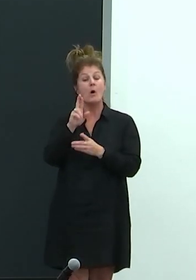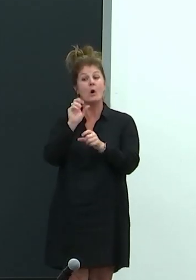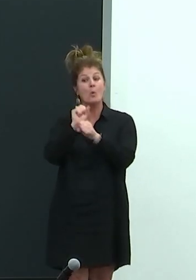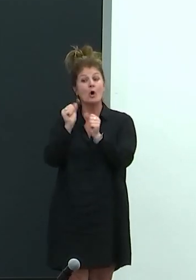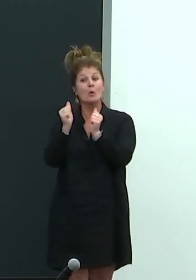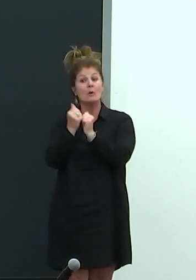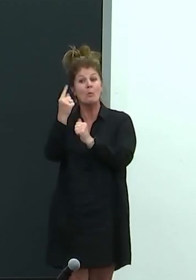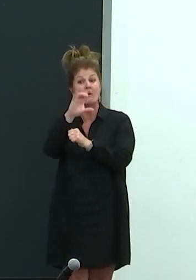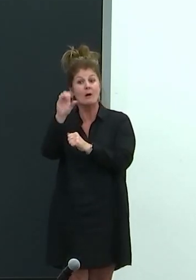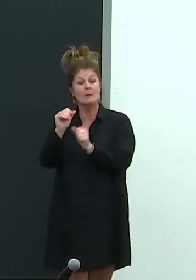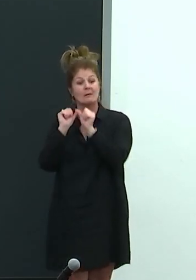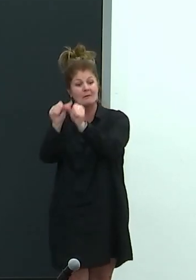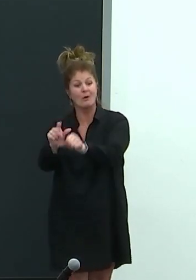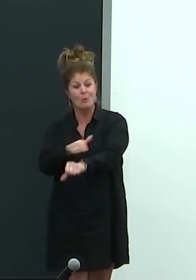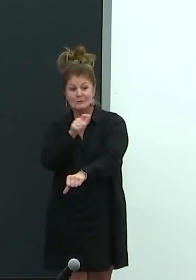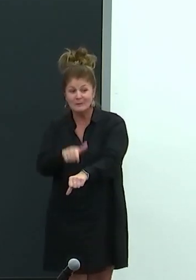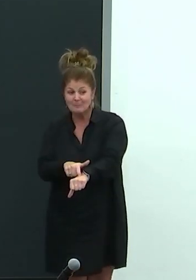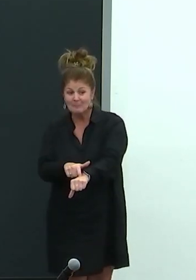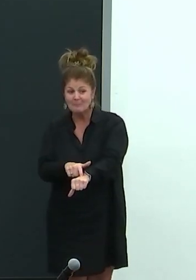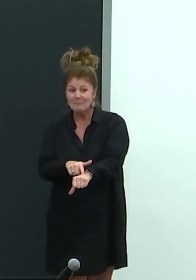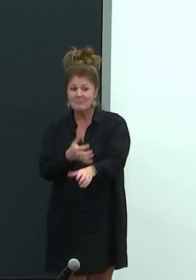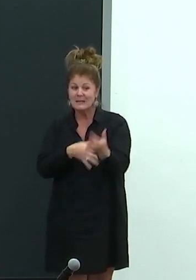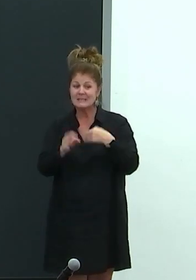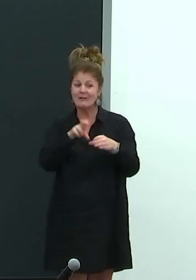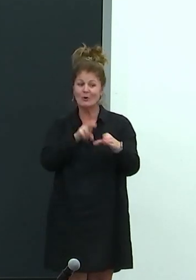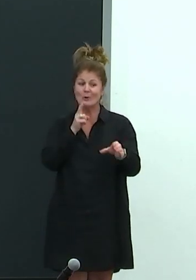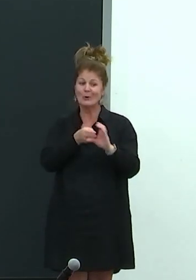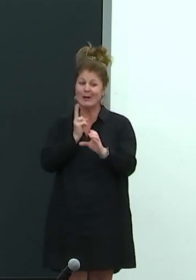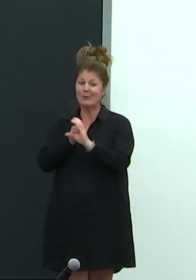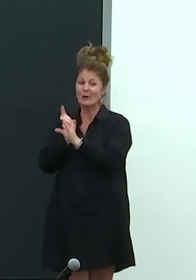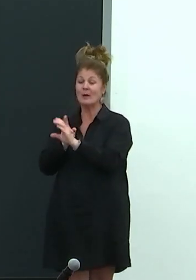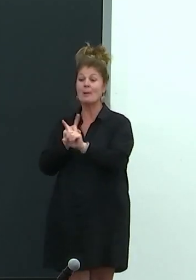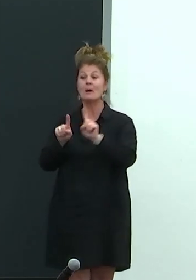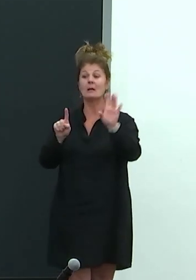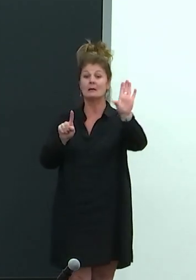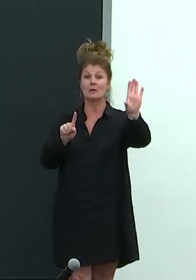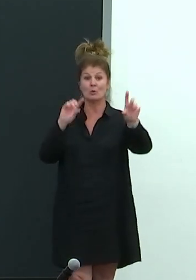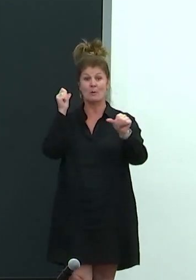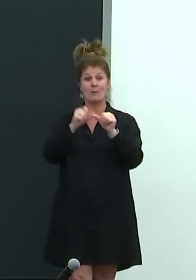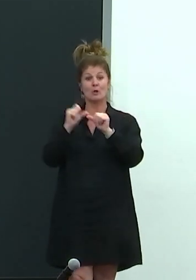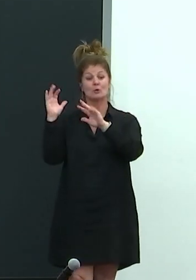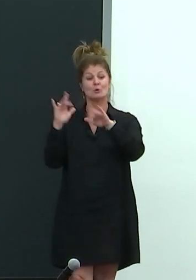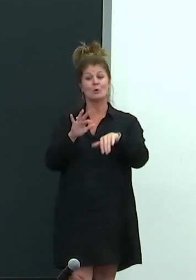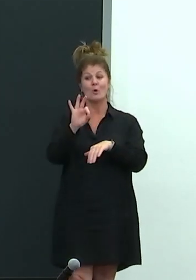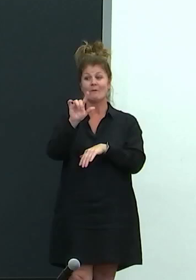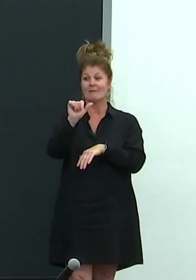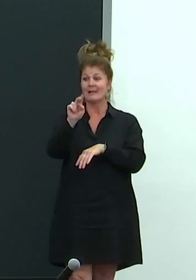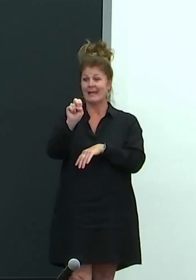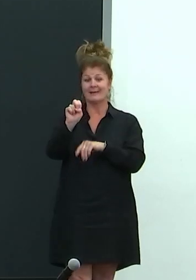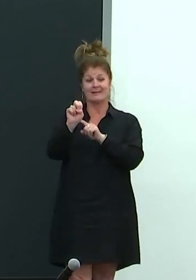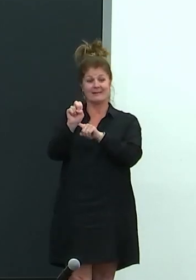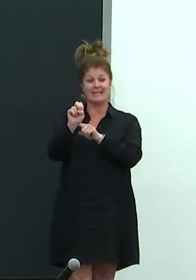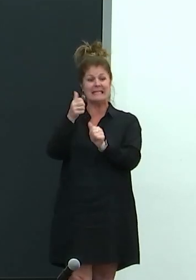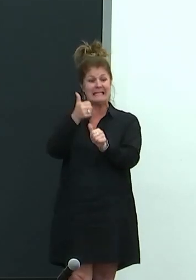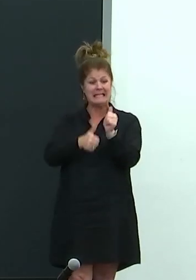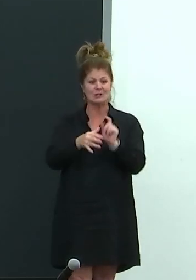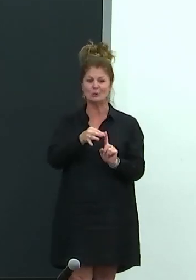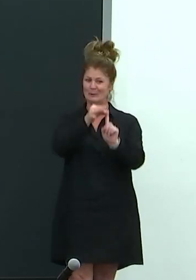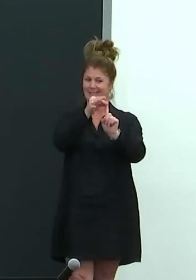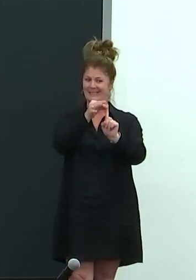But wait, remember those snowflakes we talked about? Each one is unique, no two